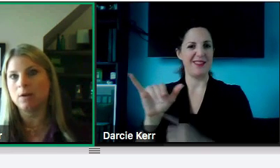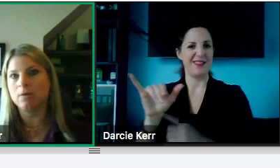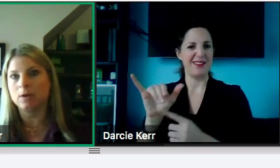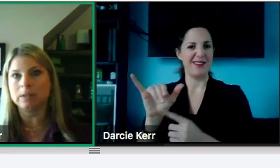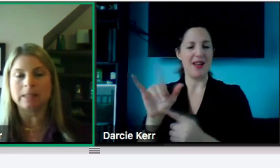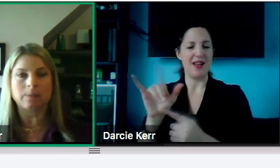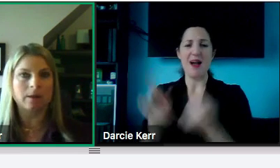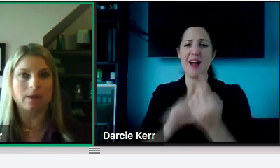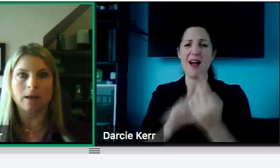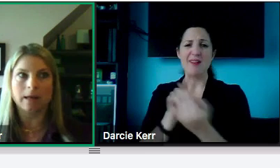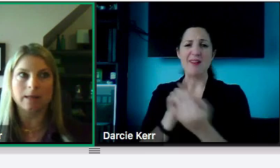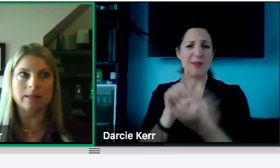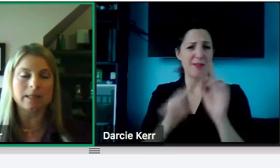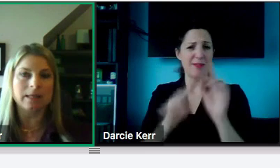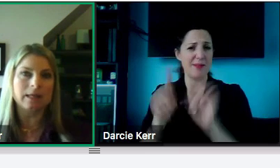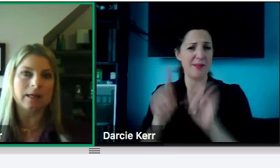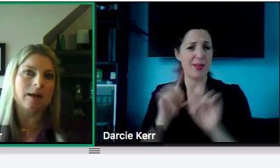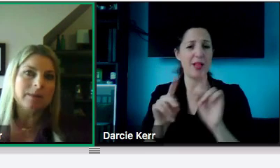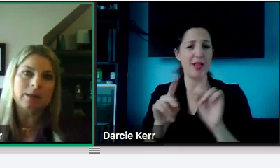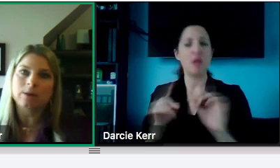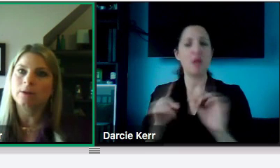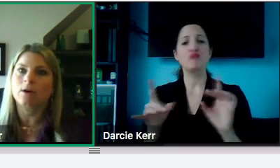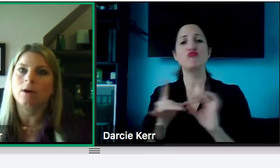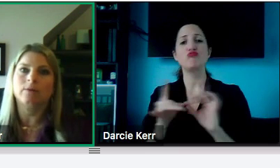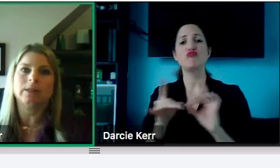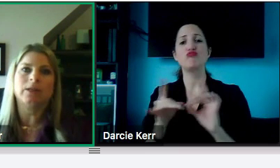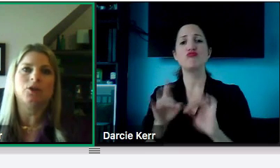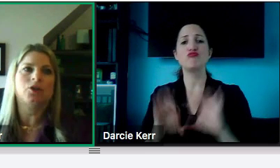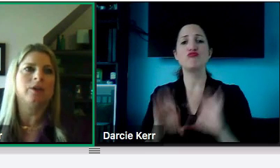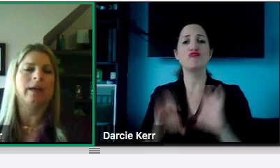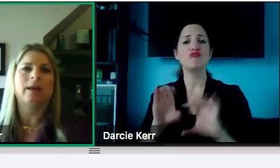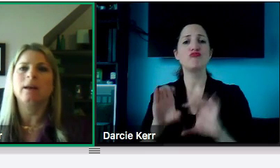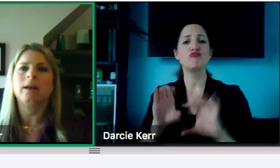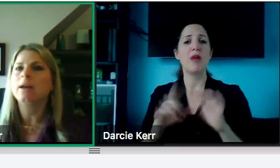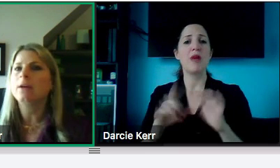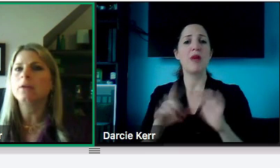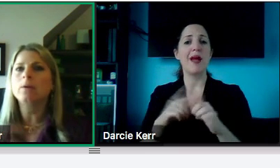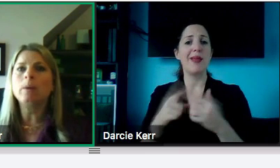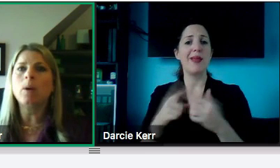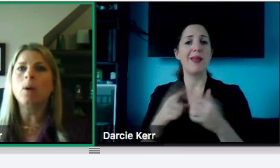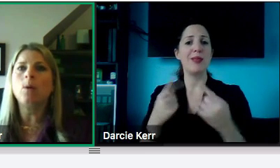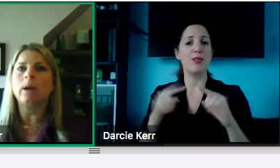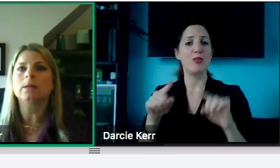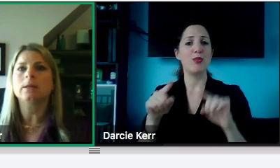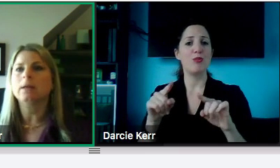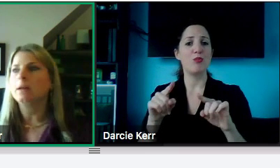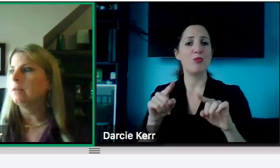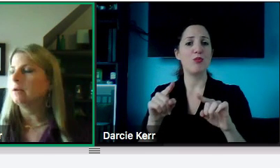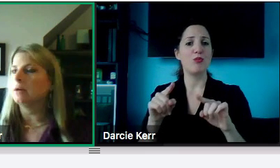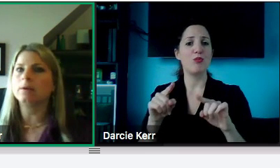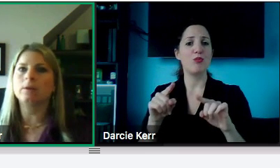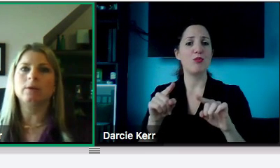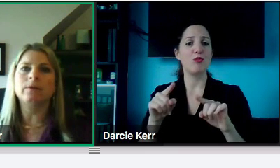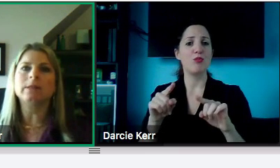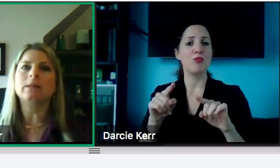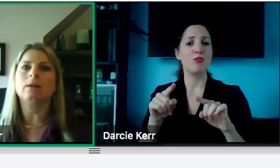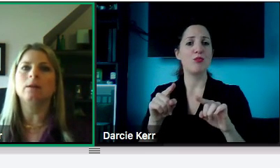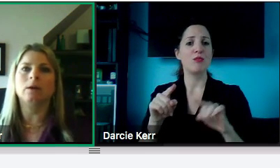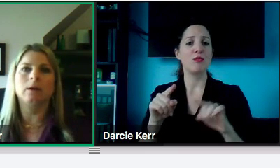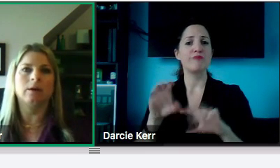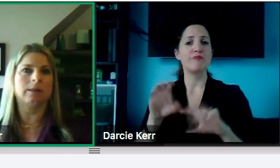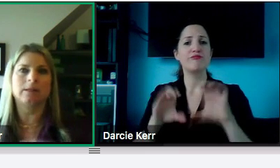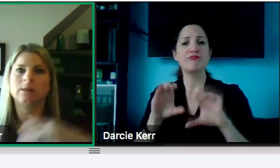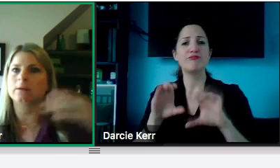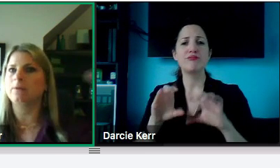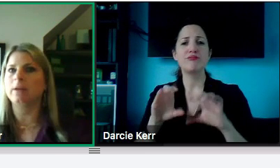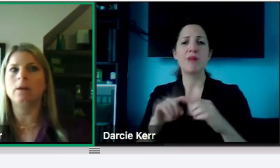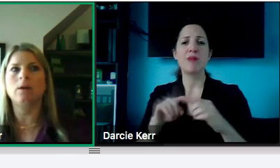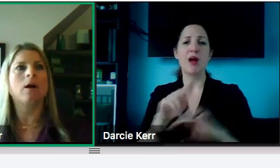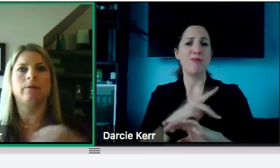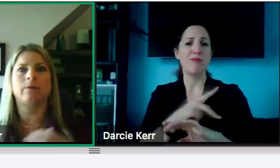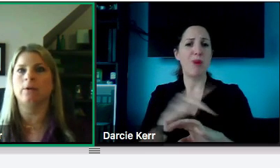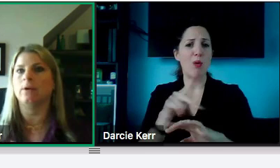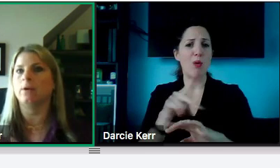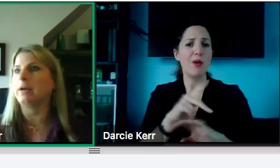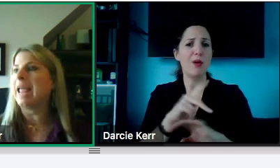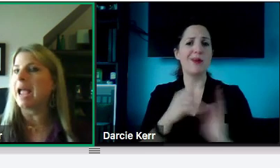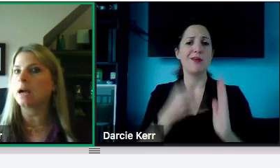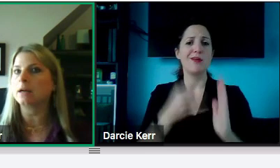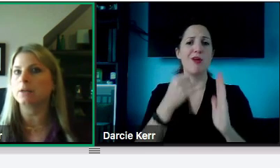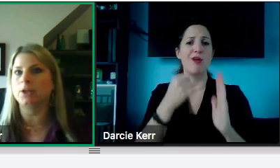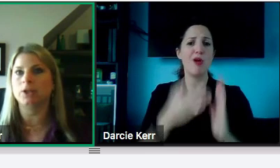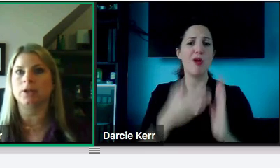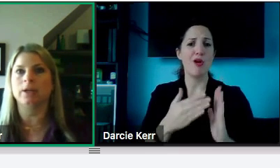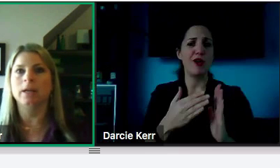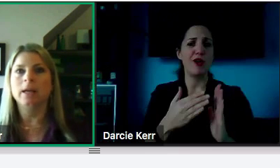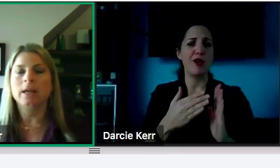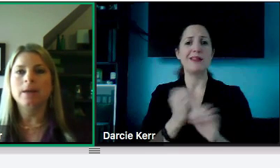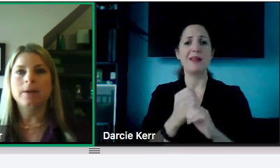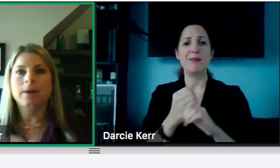been conversing with a client, and it comes out in the conversation that they're a poet, they're a physical artist, they're a